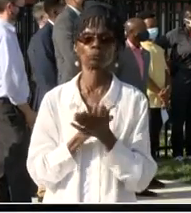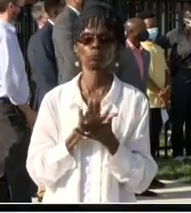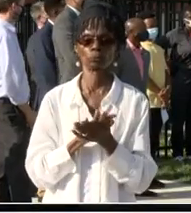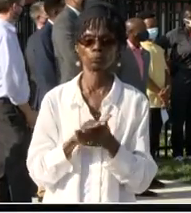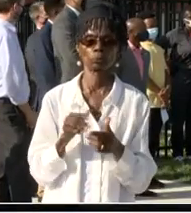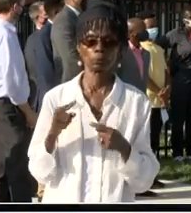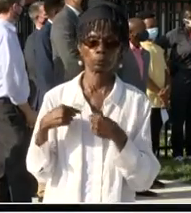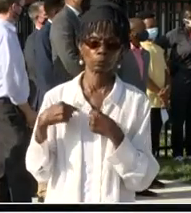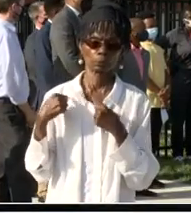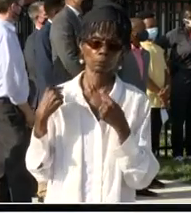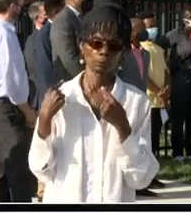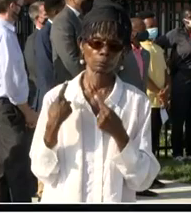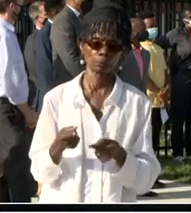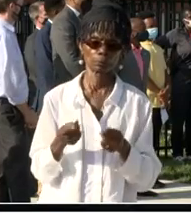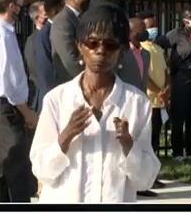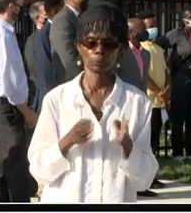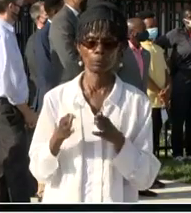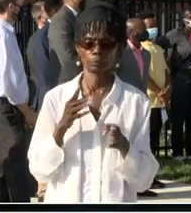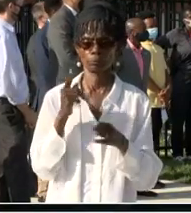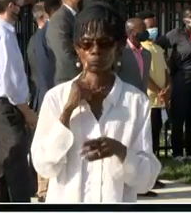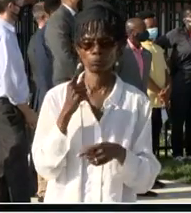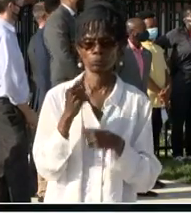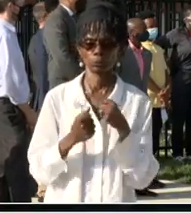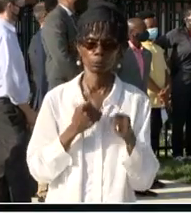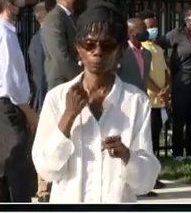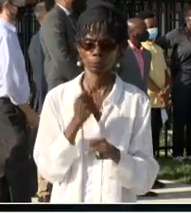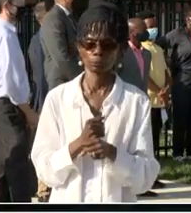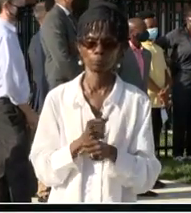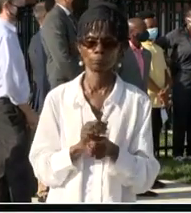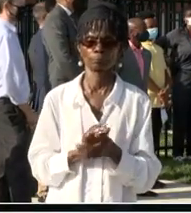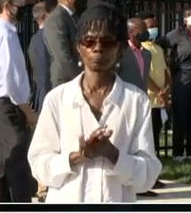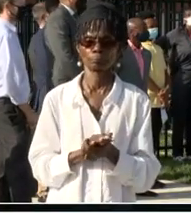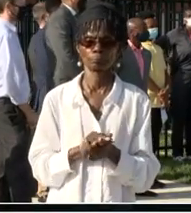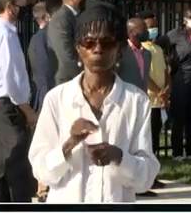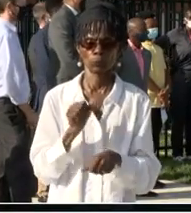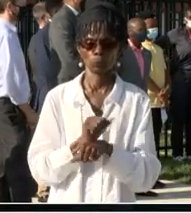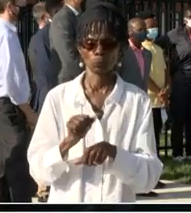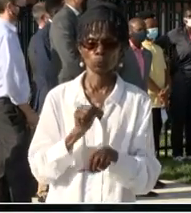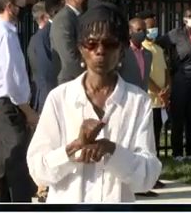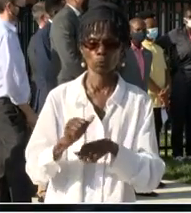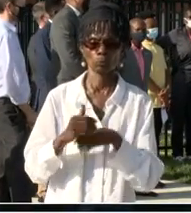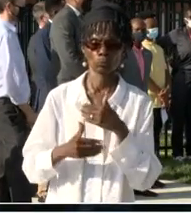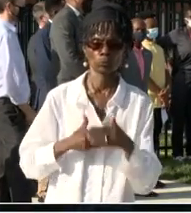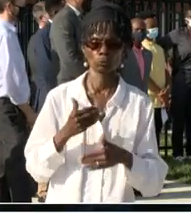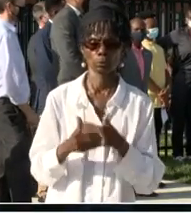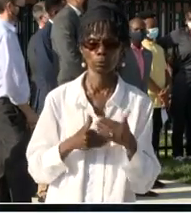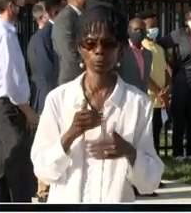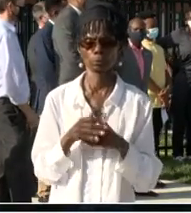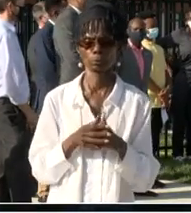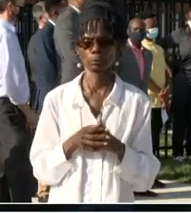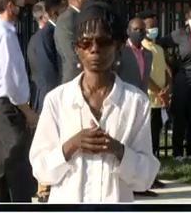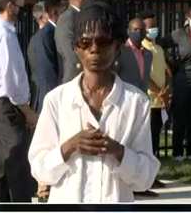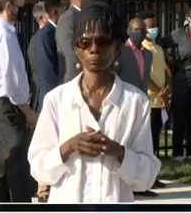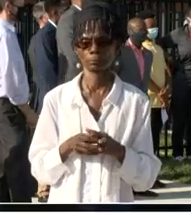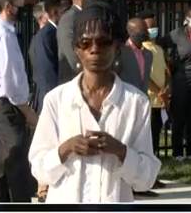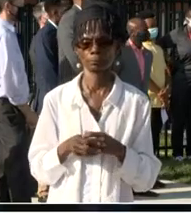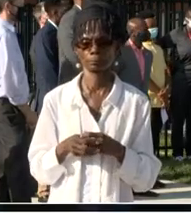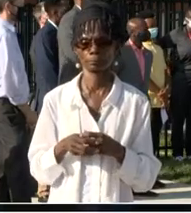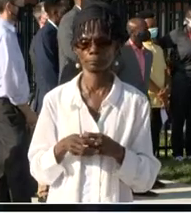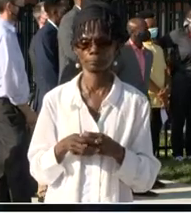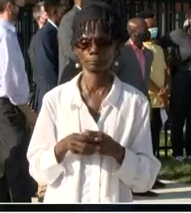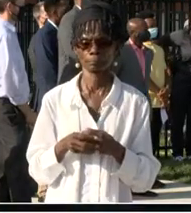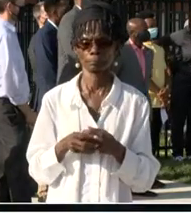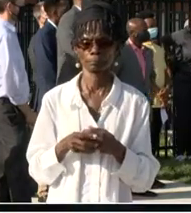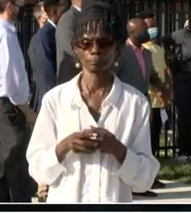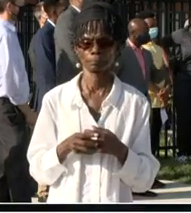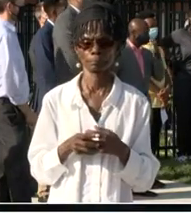year, and also how we have been working on our processes and protocols since February when we welcome students